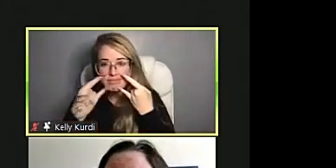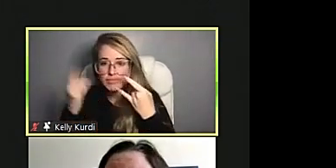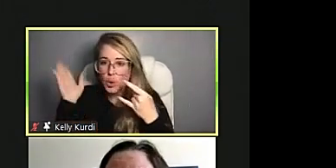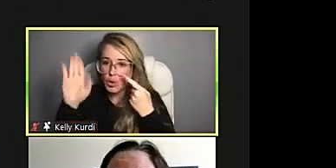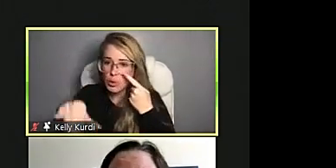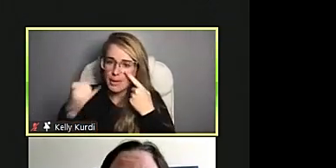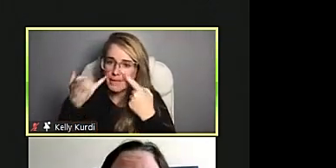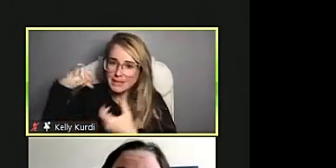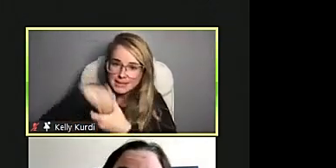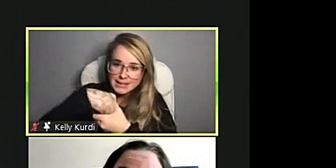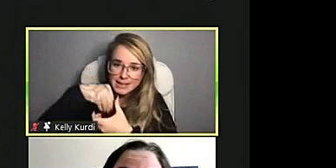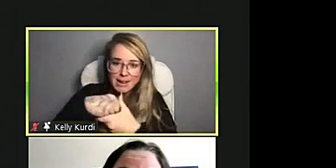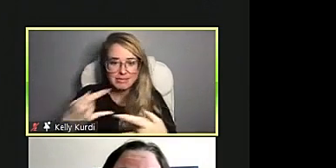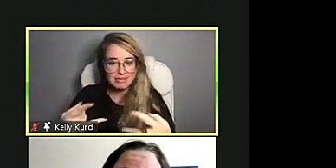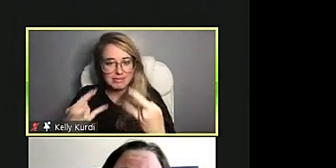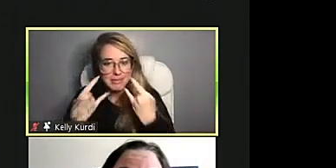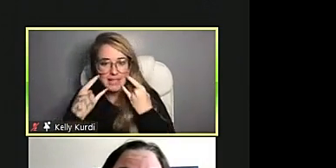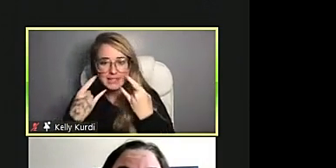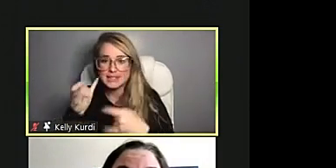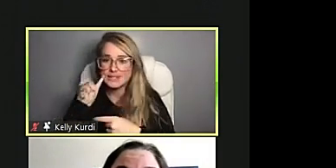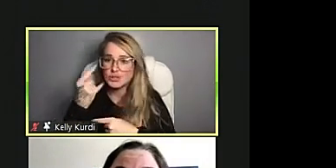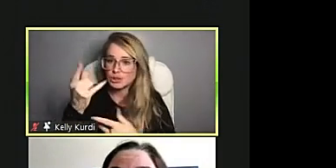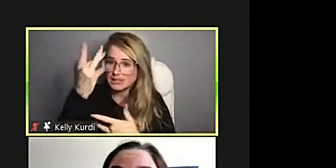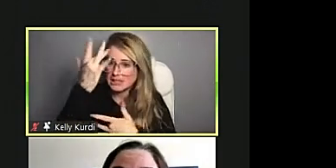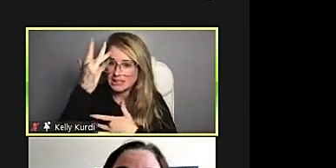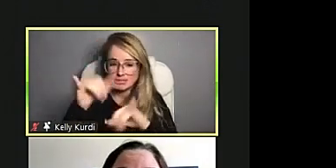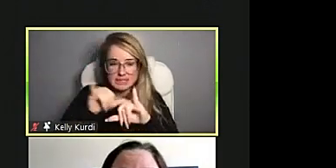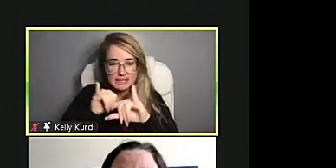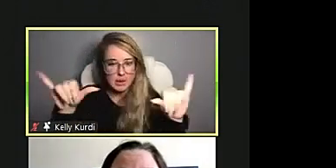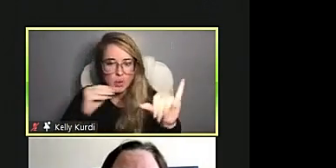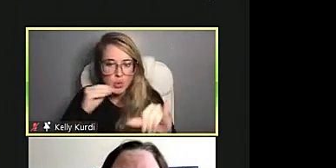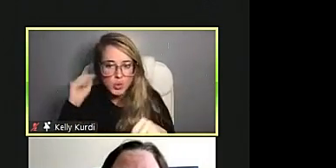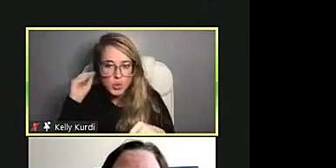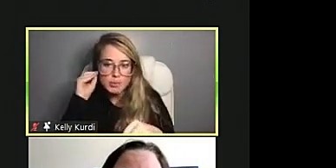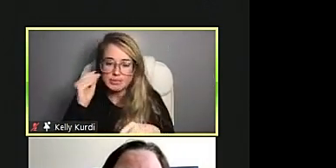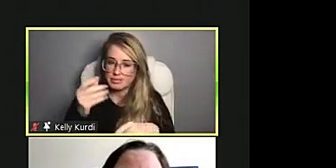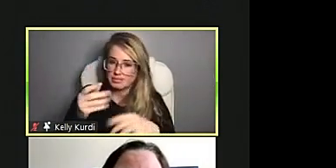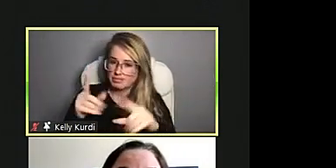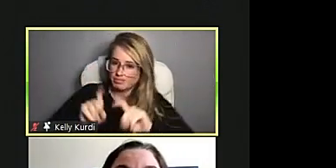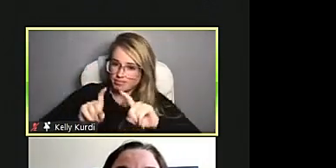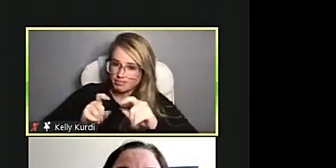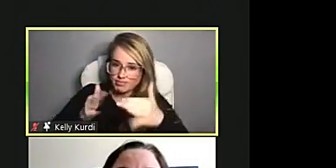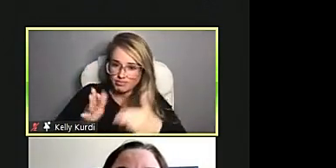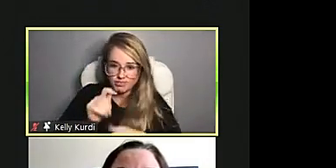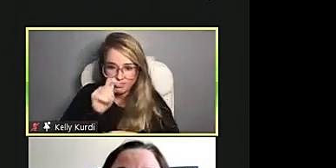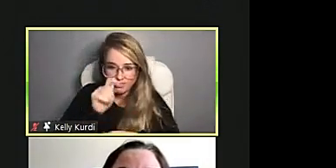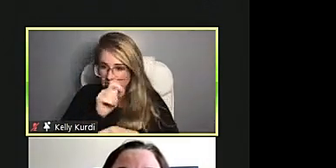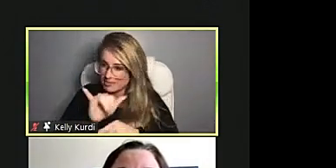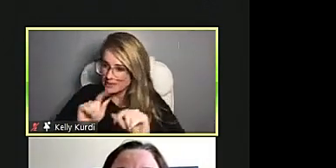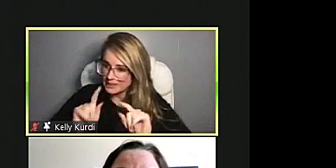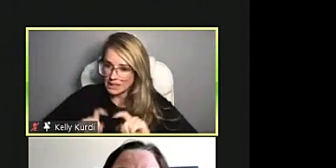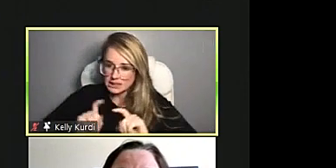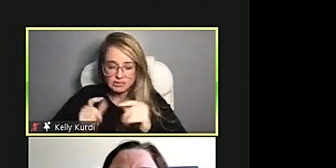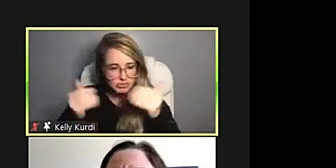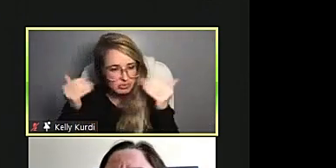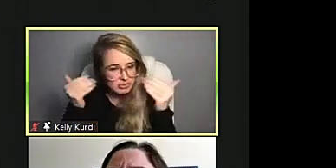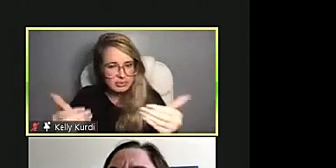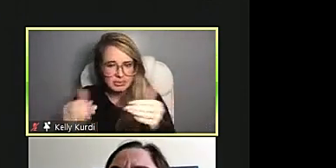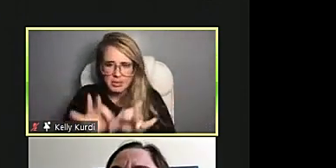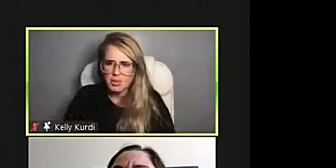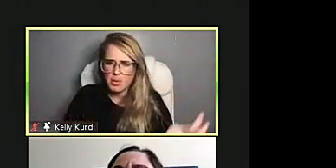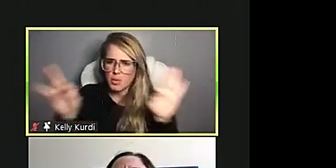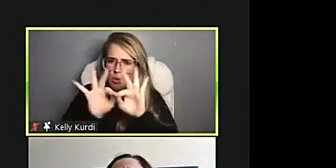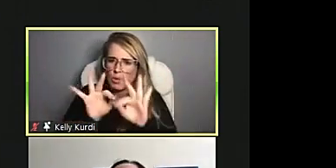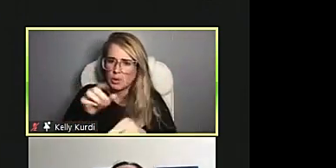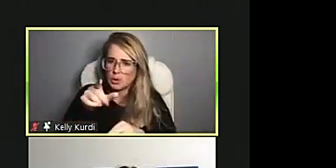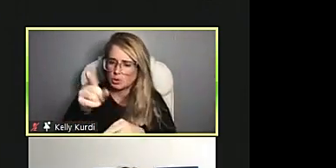are indoors. If you are sick, stay home, get tested. The best thing you can do is to know whether you have COVID